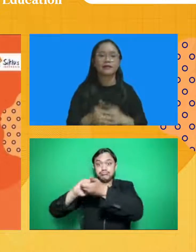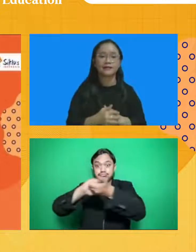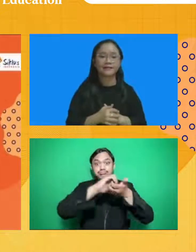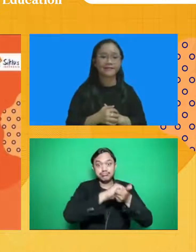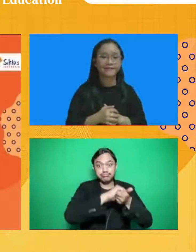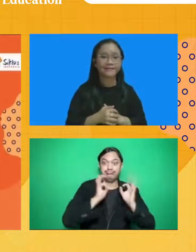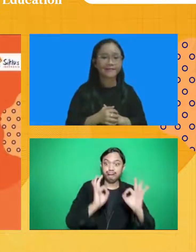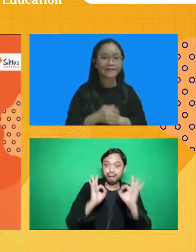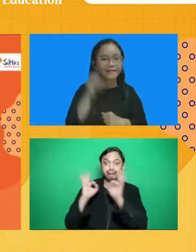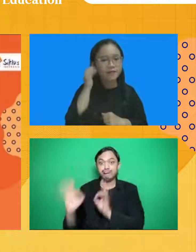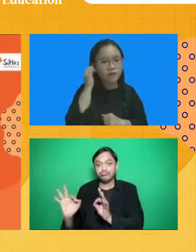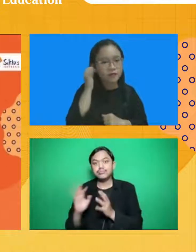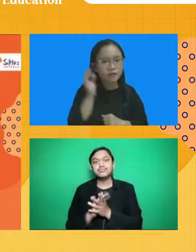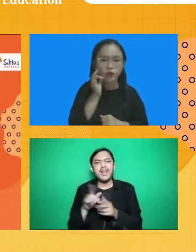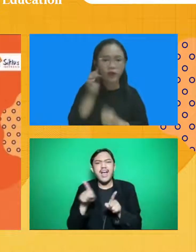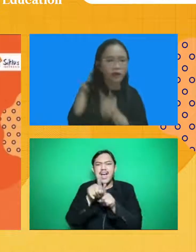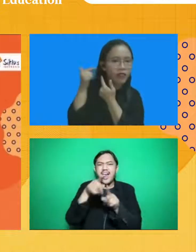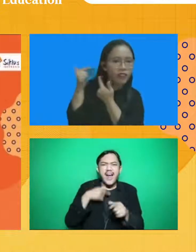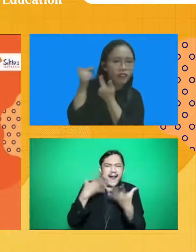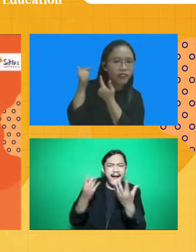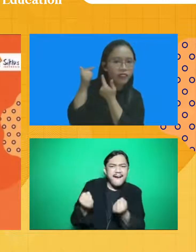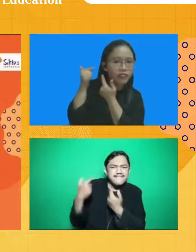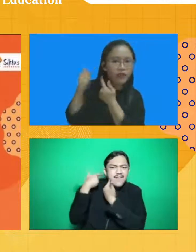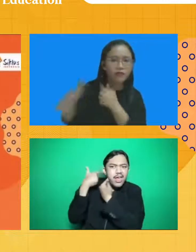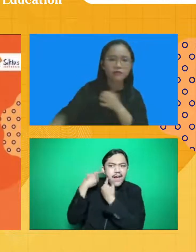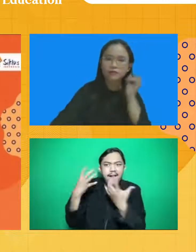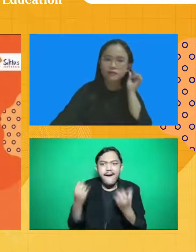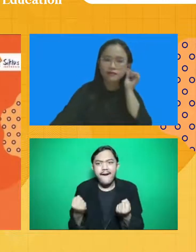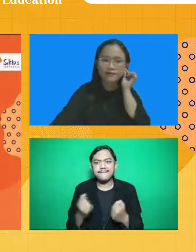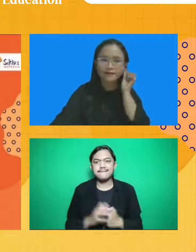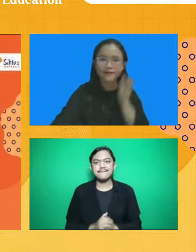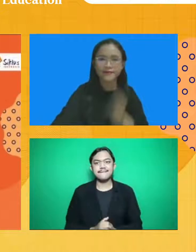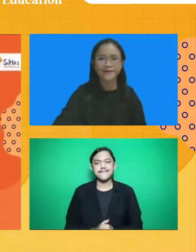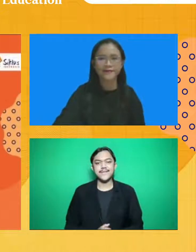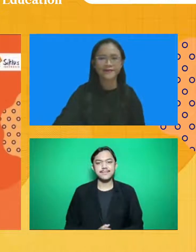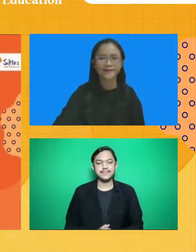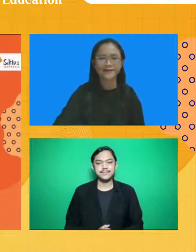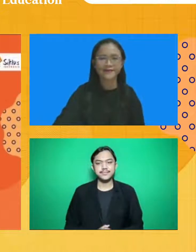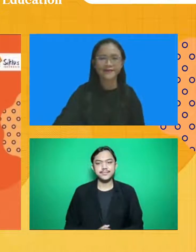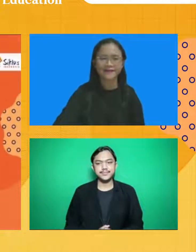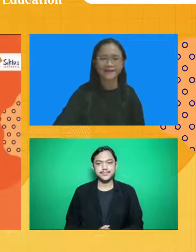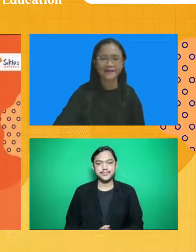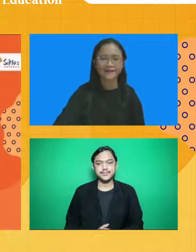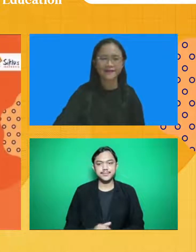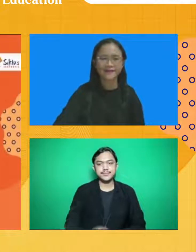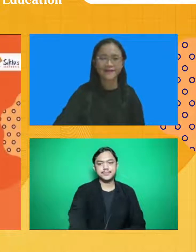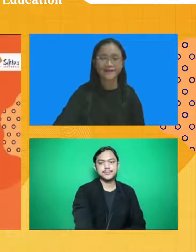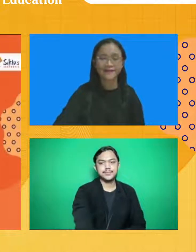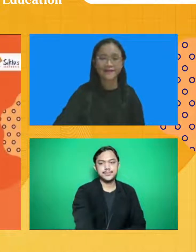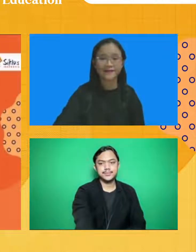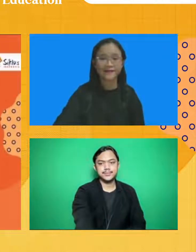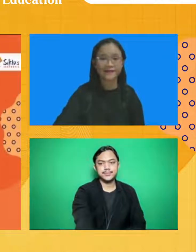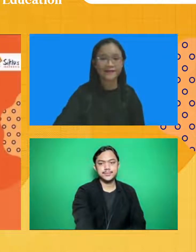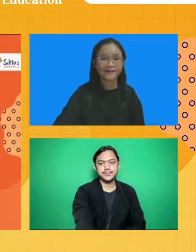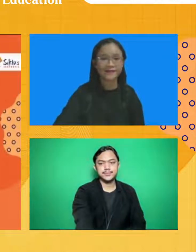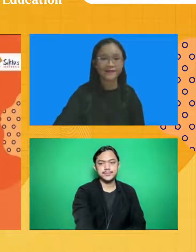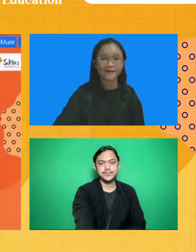webinar, Asia-Pacific Digital Sexuality Education, Community Capacity Building, Sexuality and Safeguarding Uses